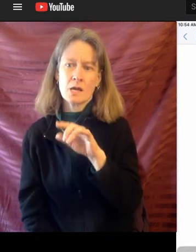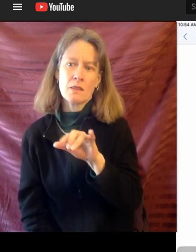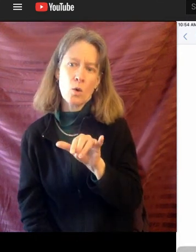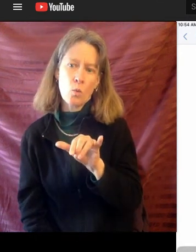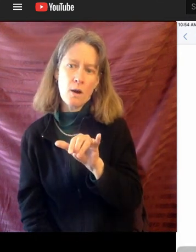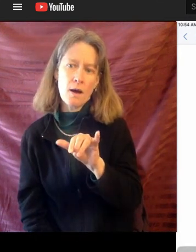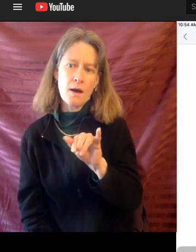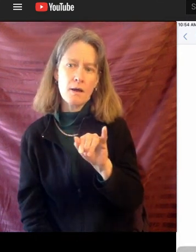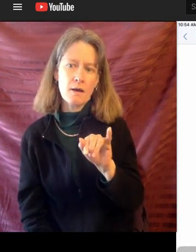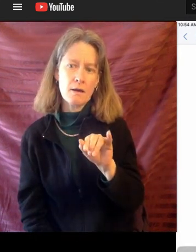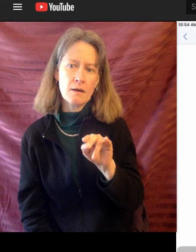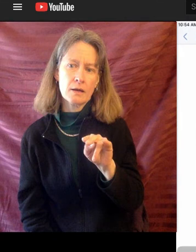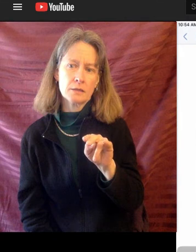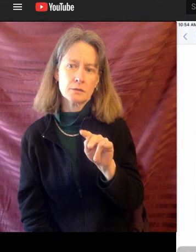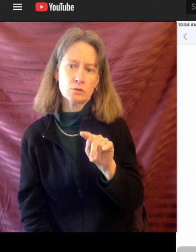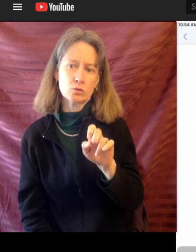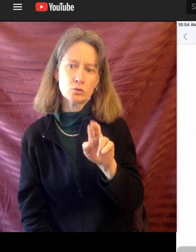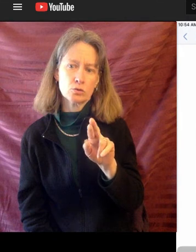y-intercept